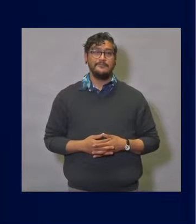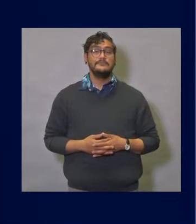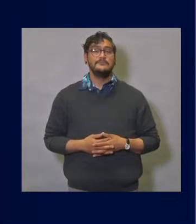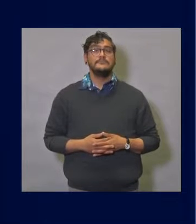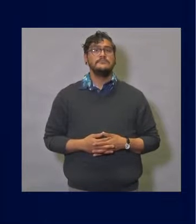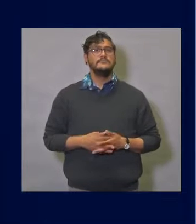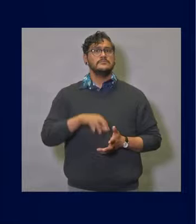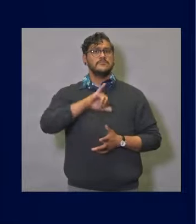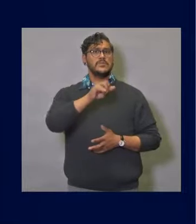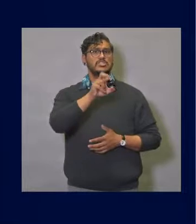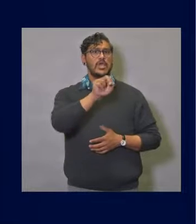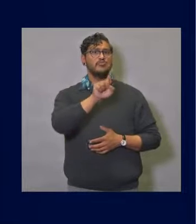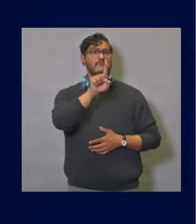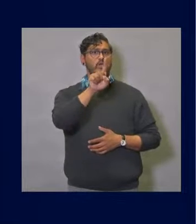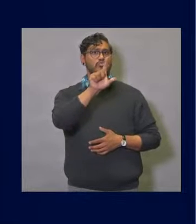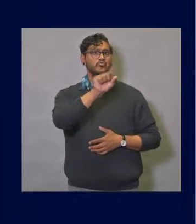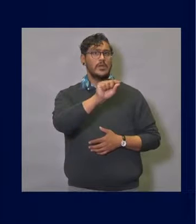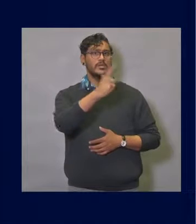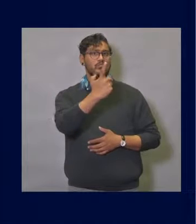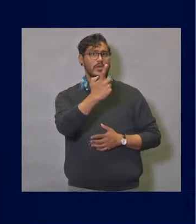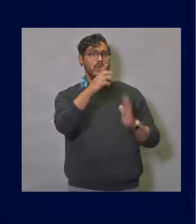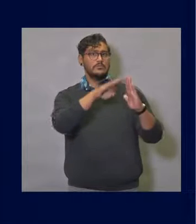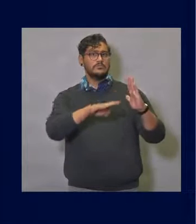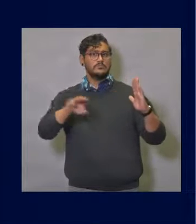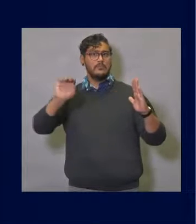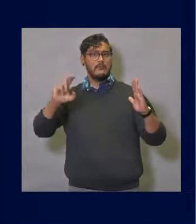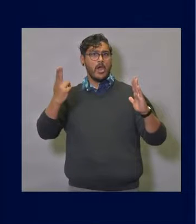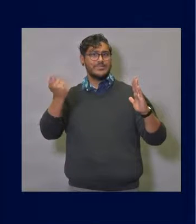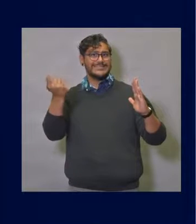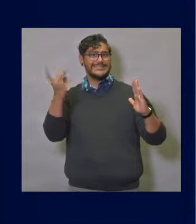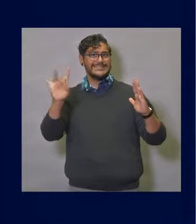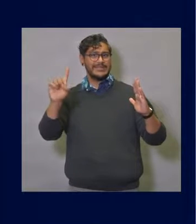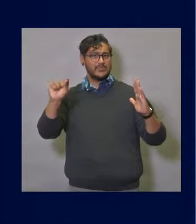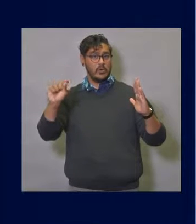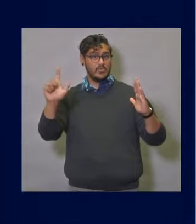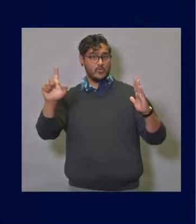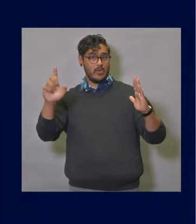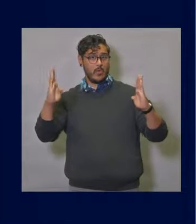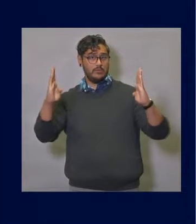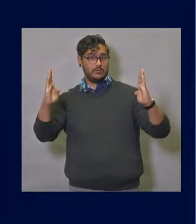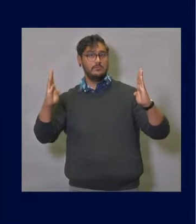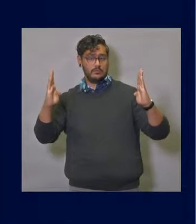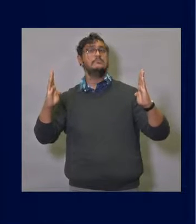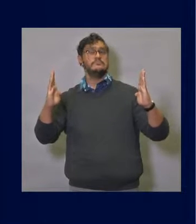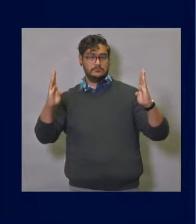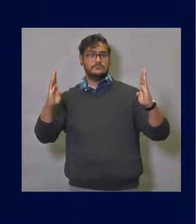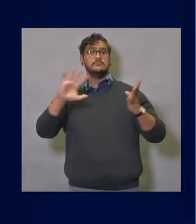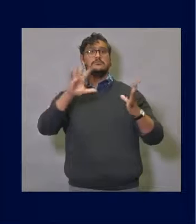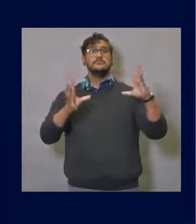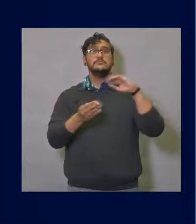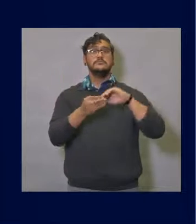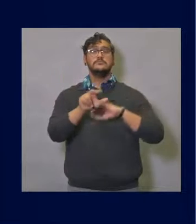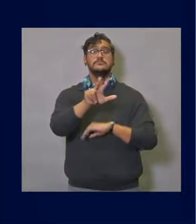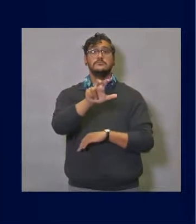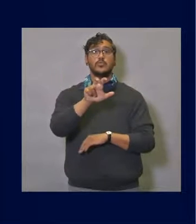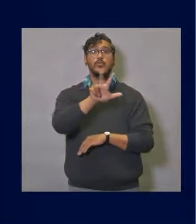From January 1st, 2021 through March 18th, 2021, a total of